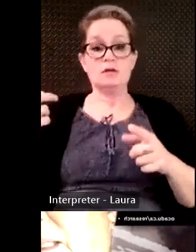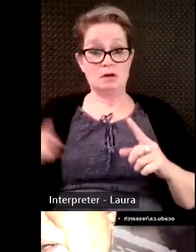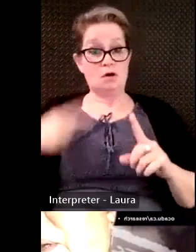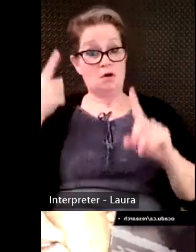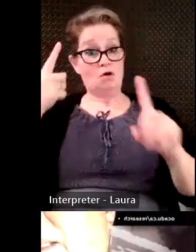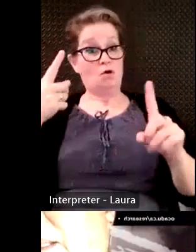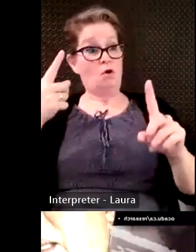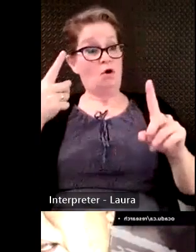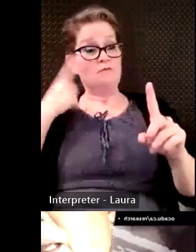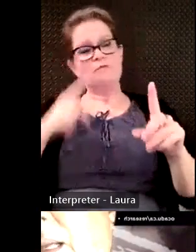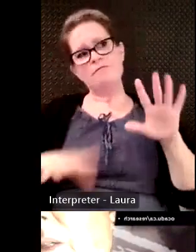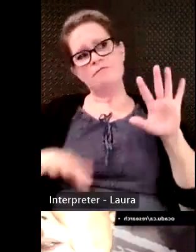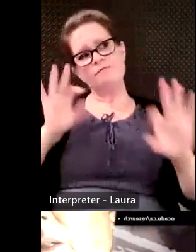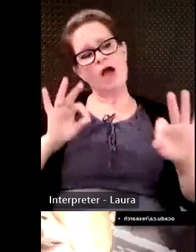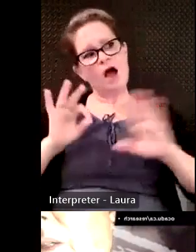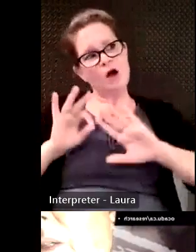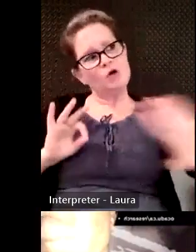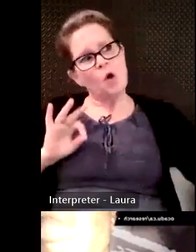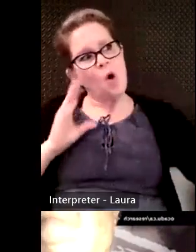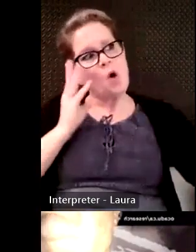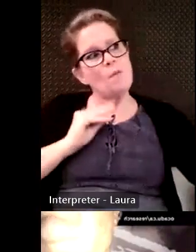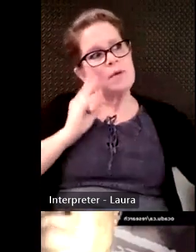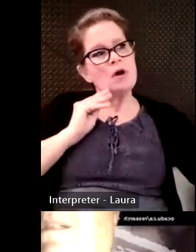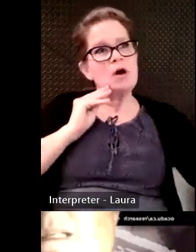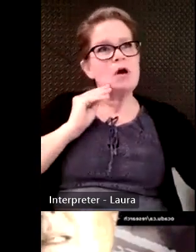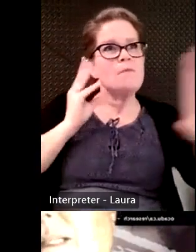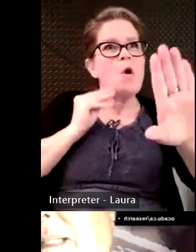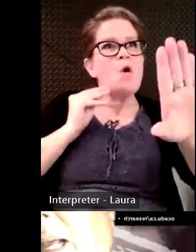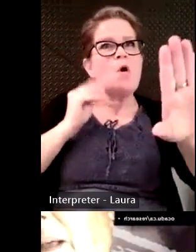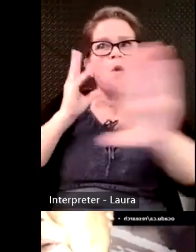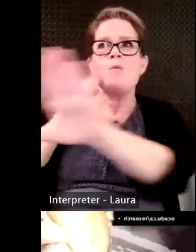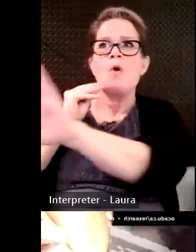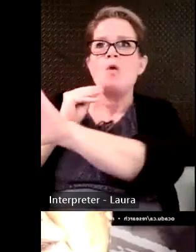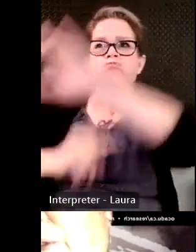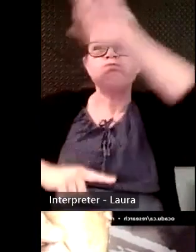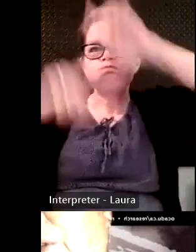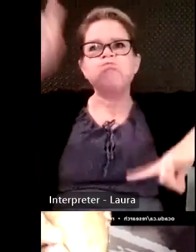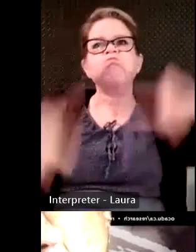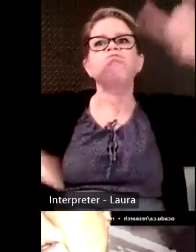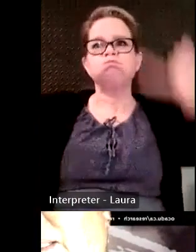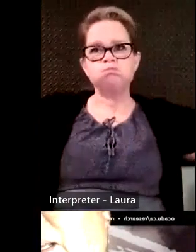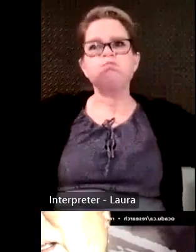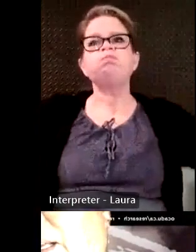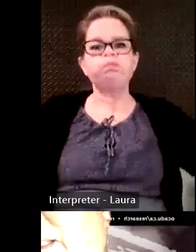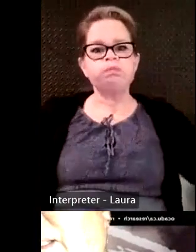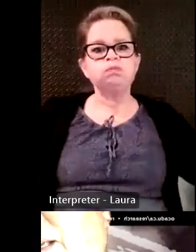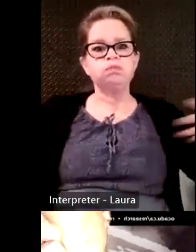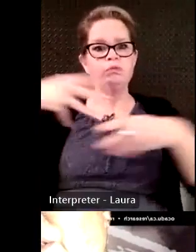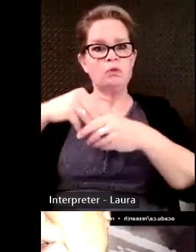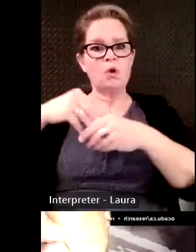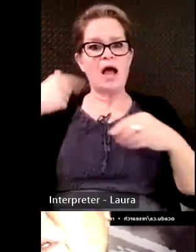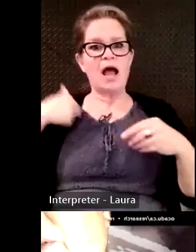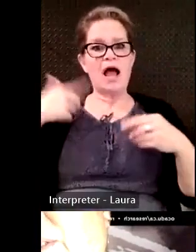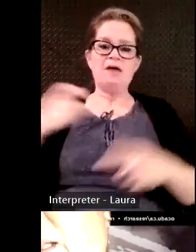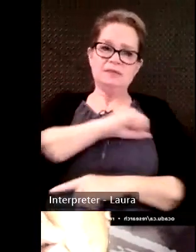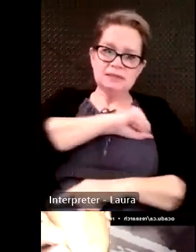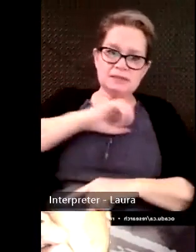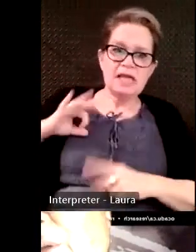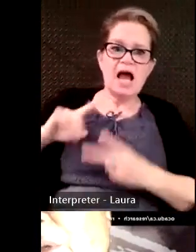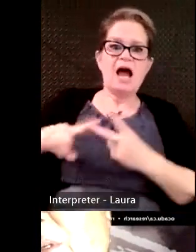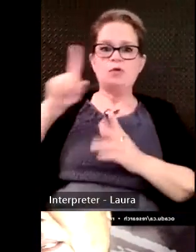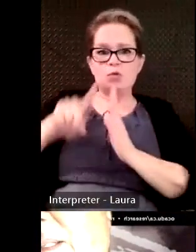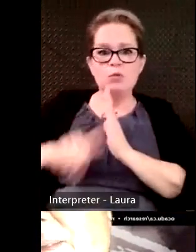differing experiences, including students, faculty, staff, researchers, artists, designers, curators,